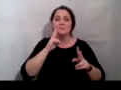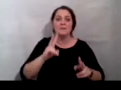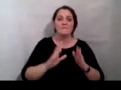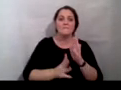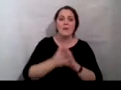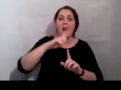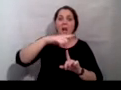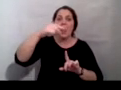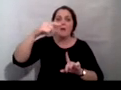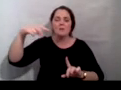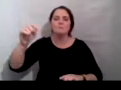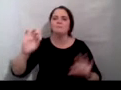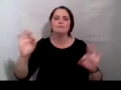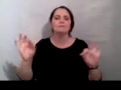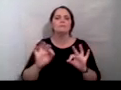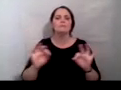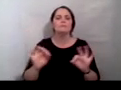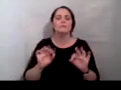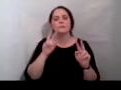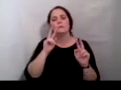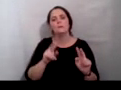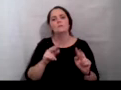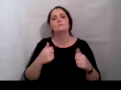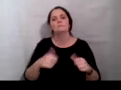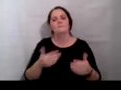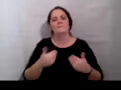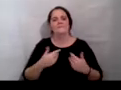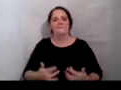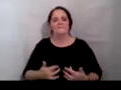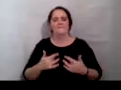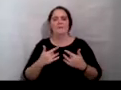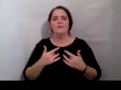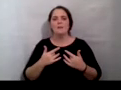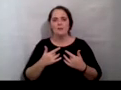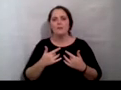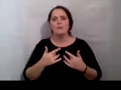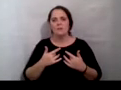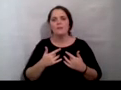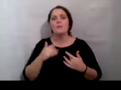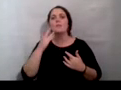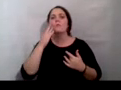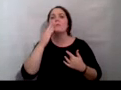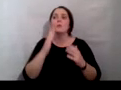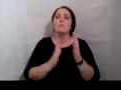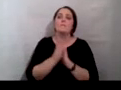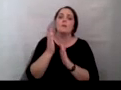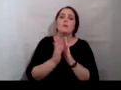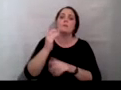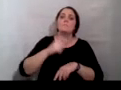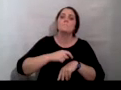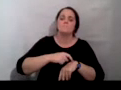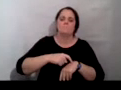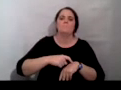figurative. It's from an understanding of what it feels like to be there when the